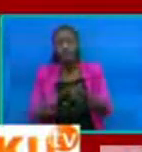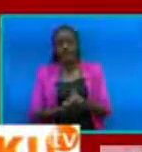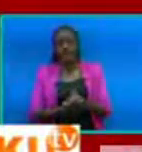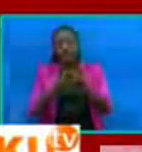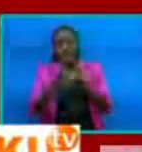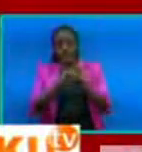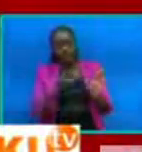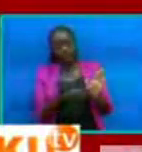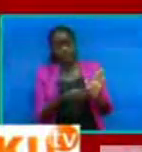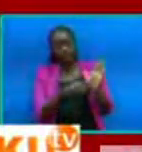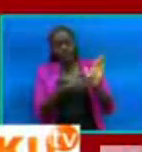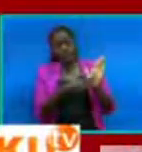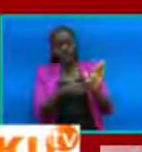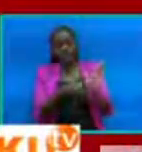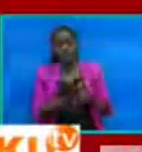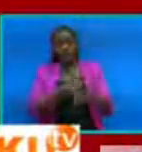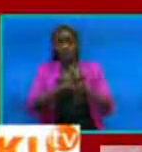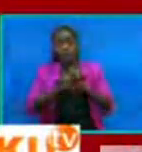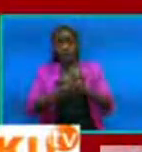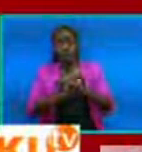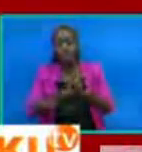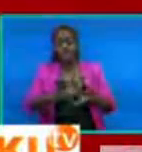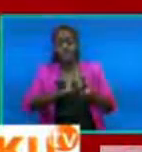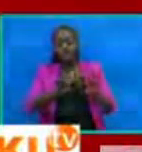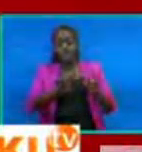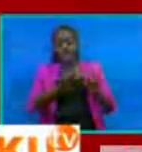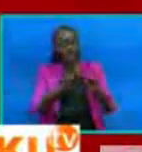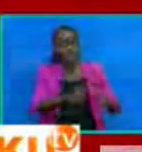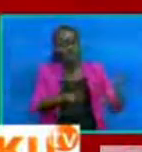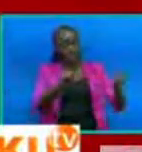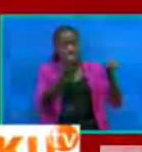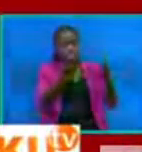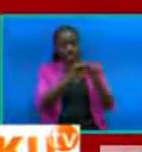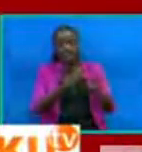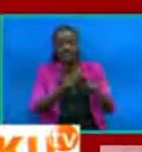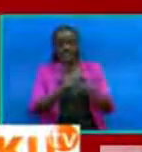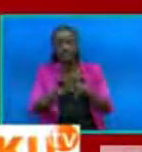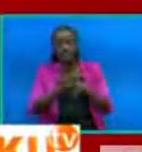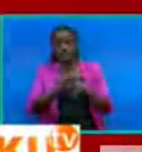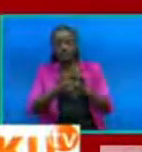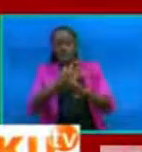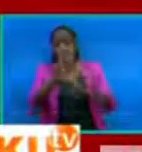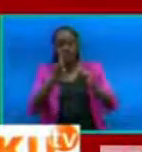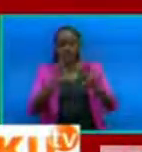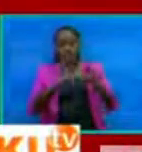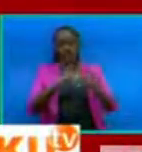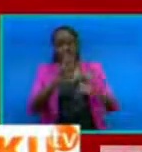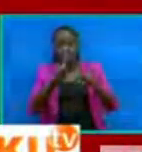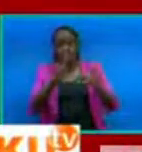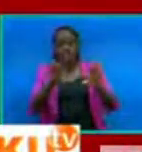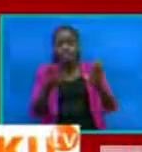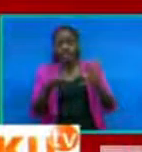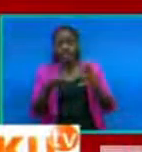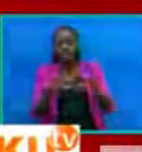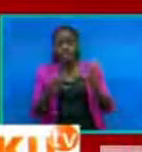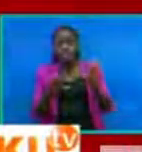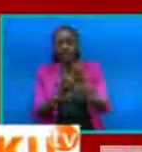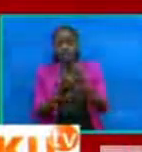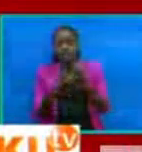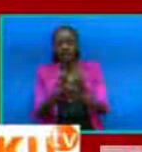sports and even sports science examinable at all levels. We have seen so